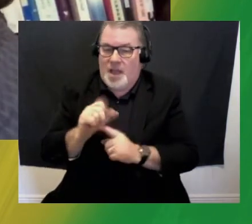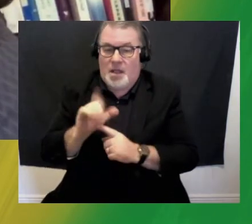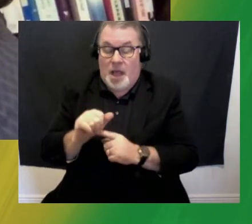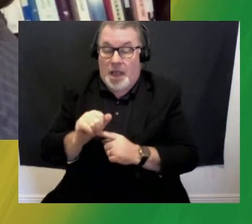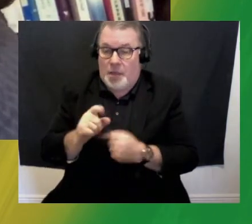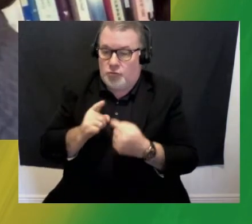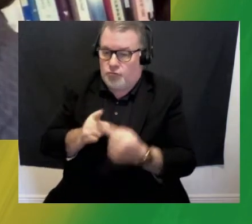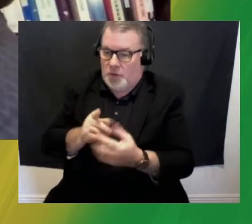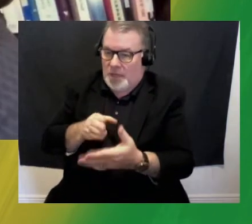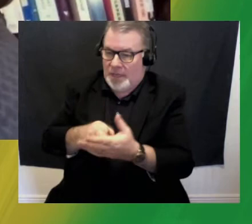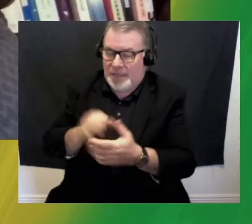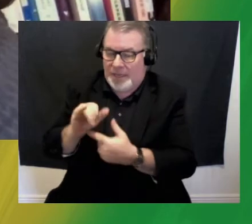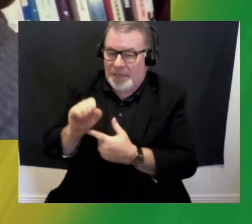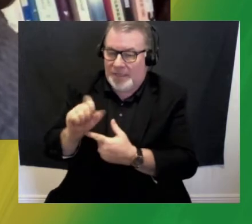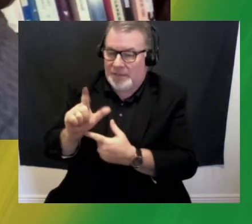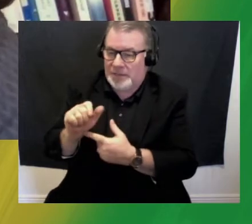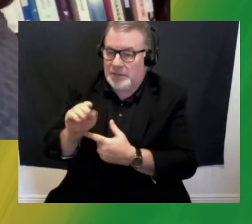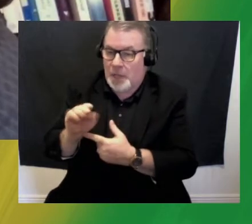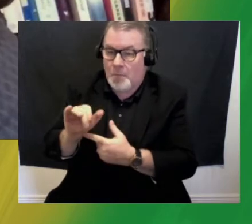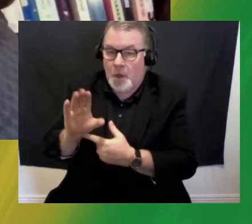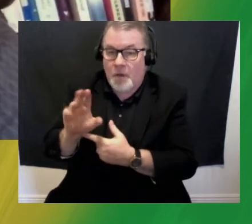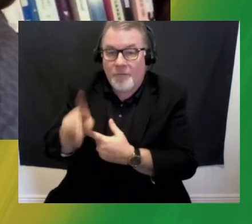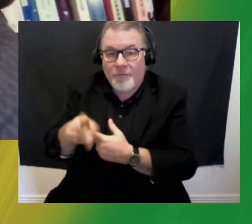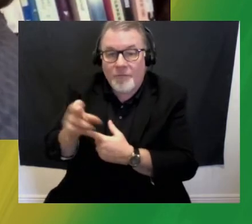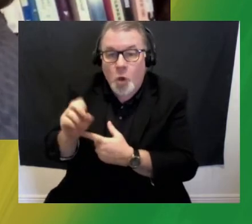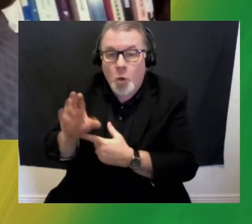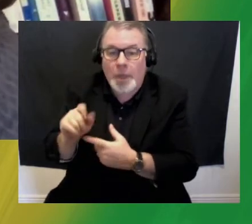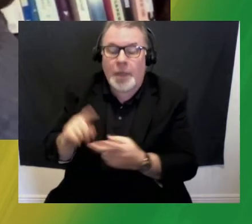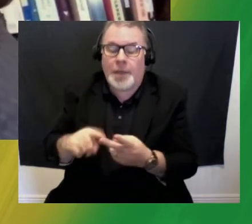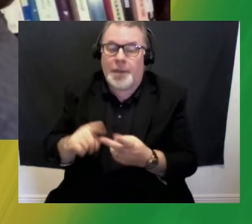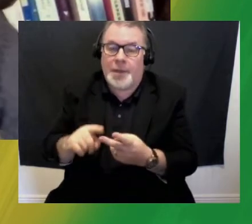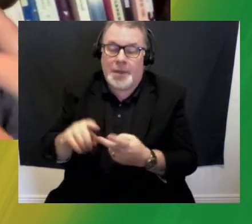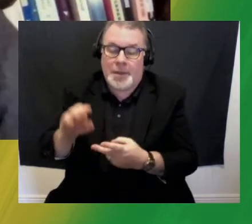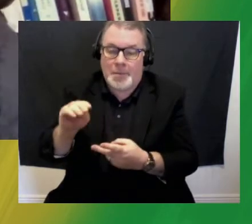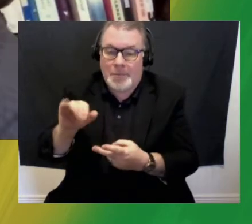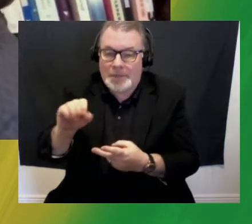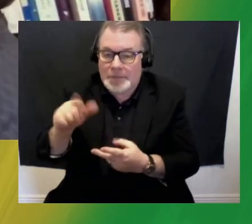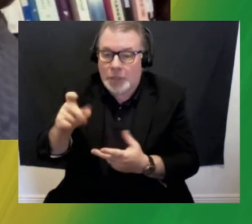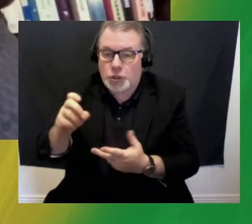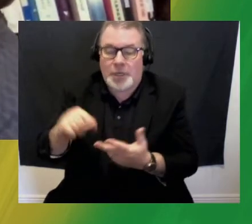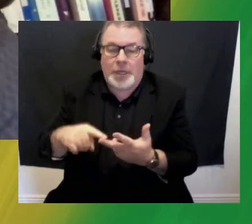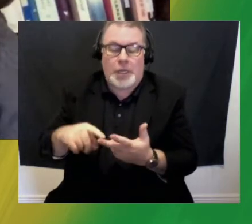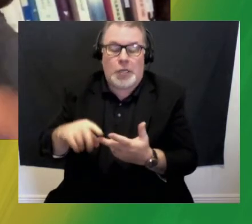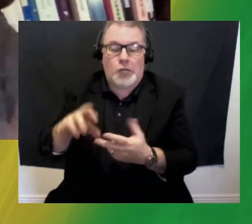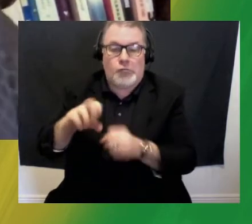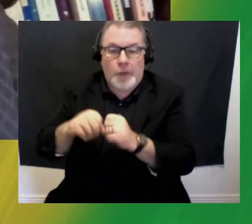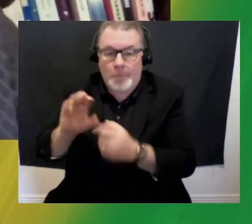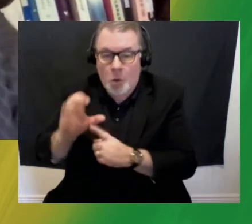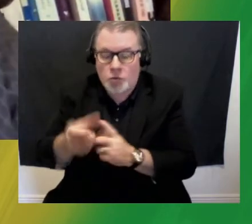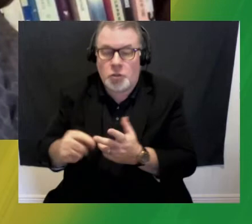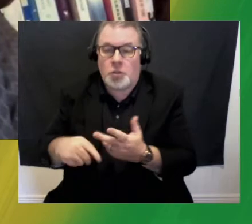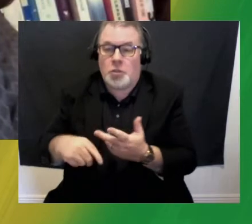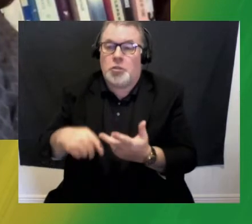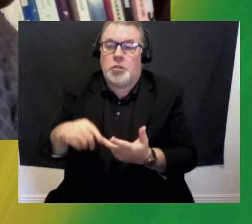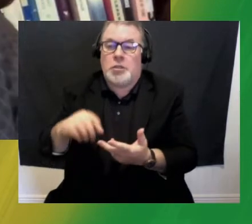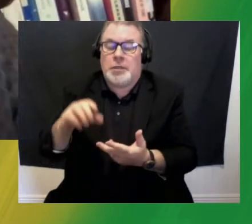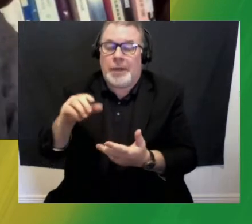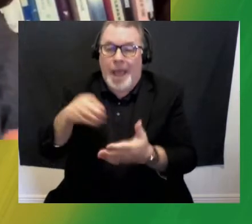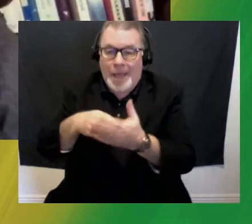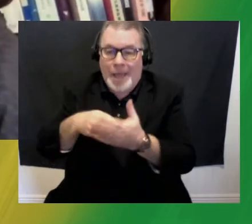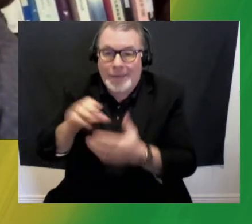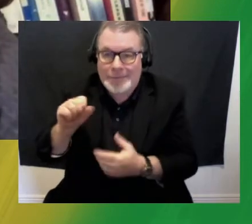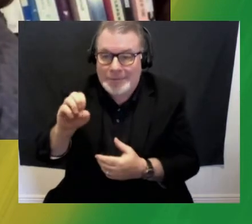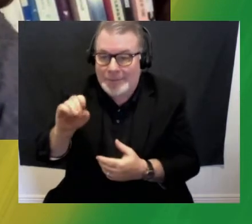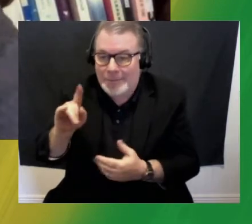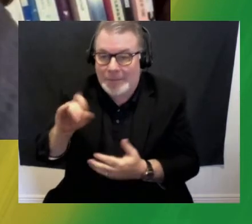against Islamophobia or anti-Semitism or sexism, misogyny, rape culture, all of these things on a Monday. But then